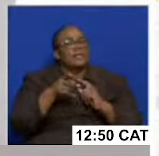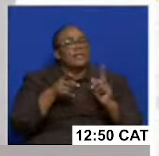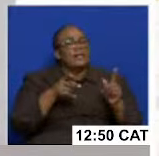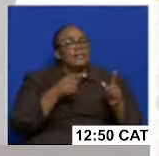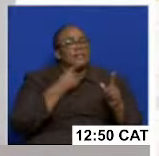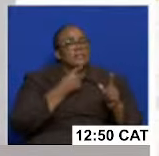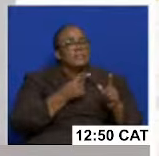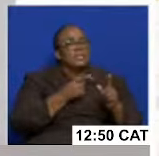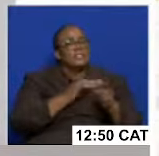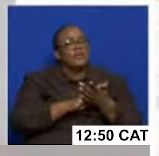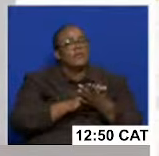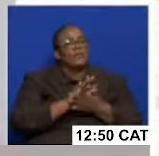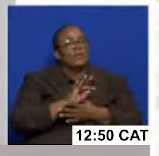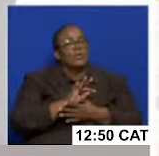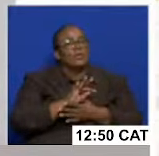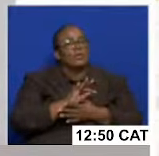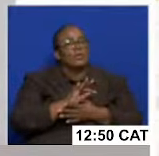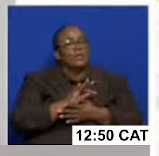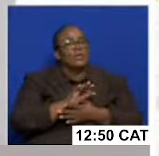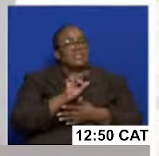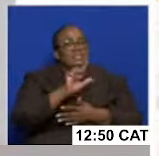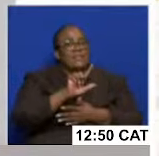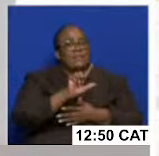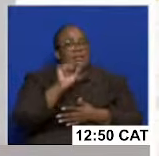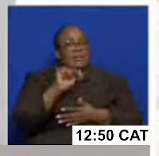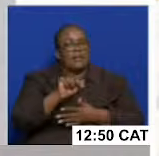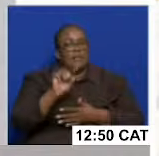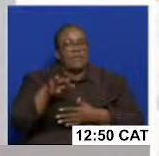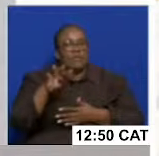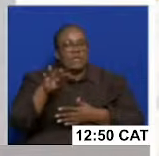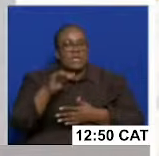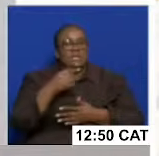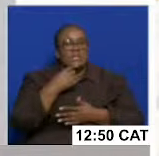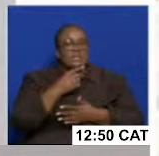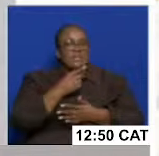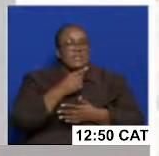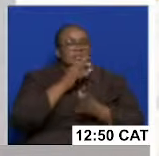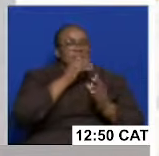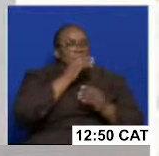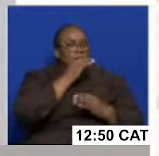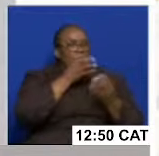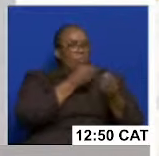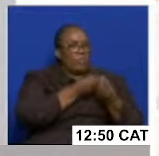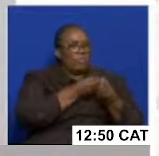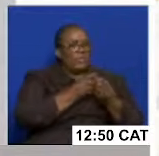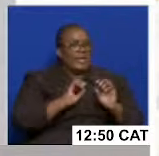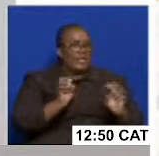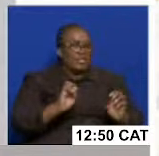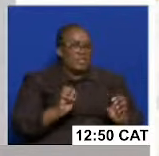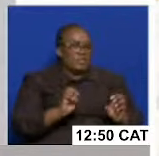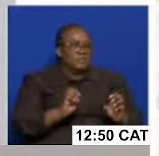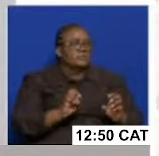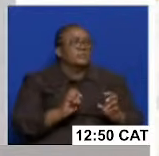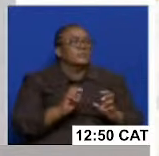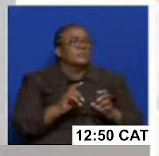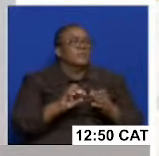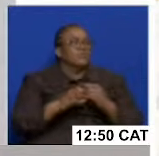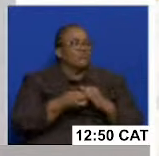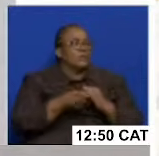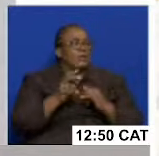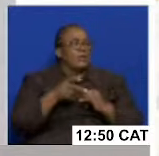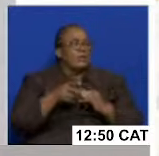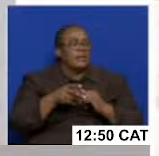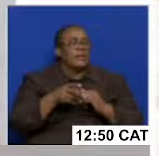7:14 that she needs to speak to you, it's urgent. And she reaches out to you again at the bottom of the page on the